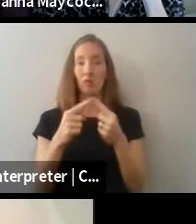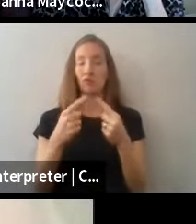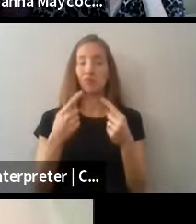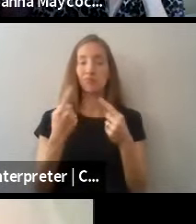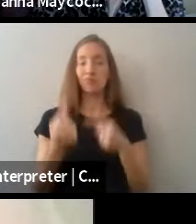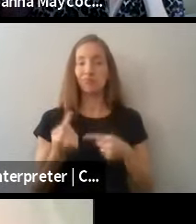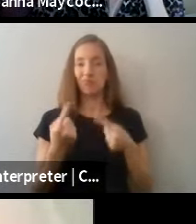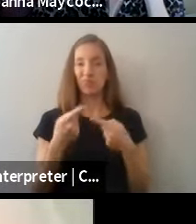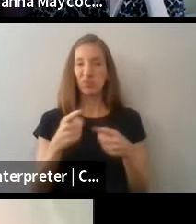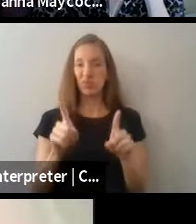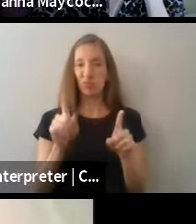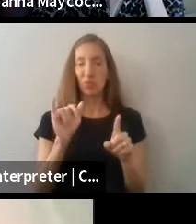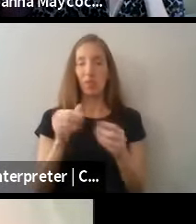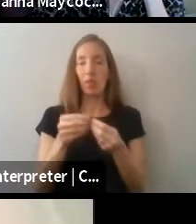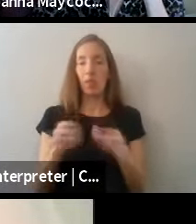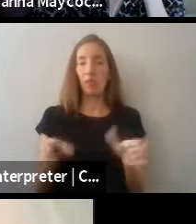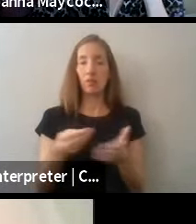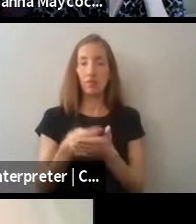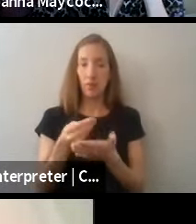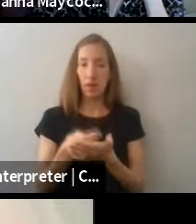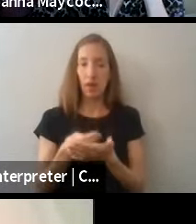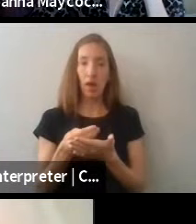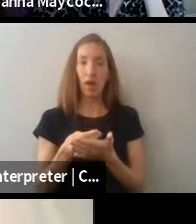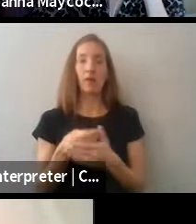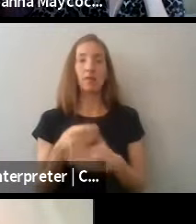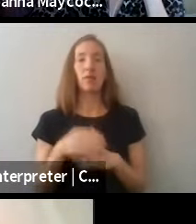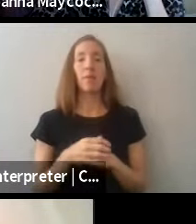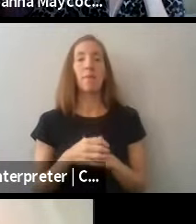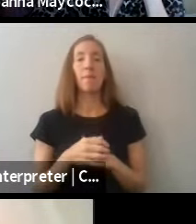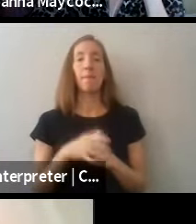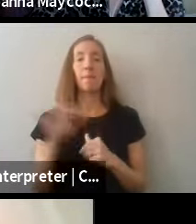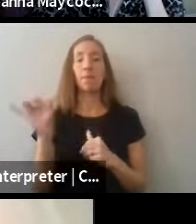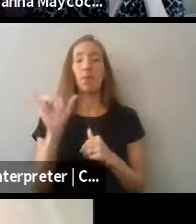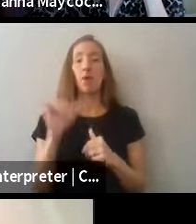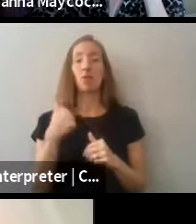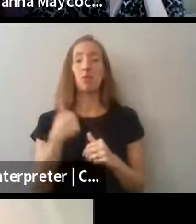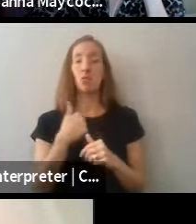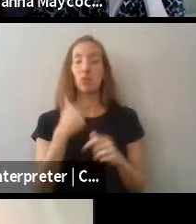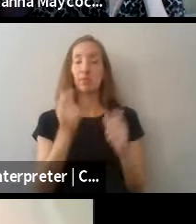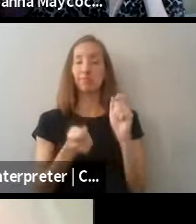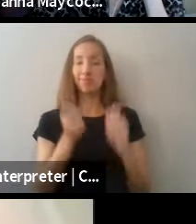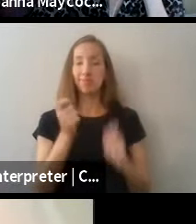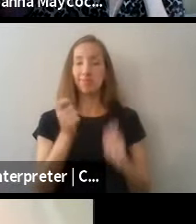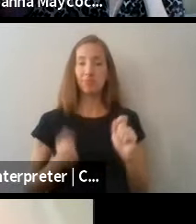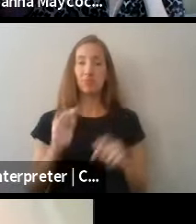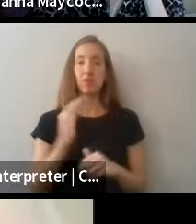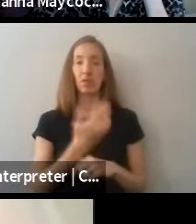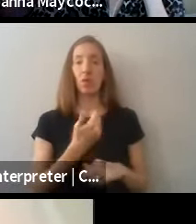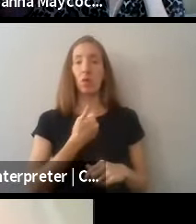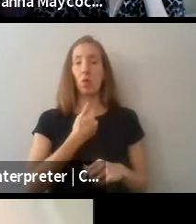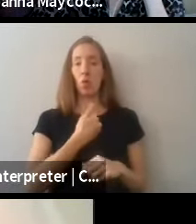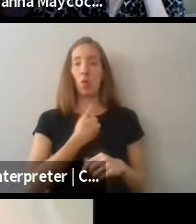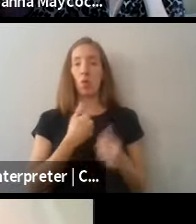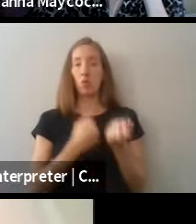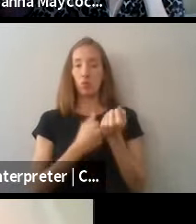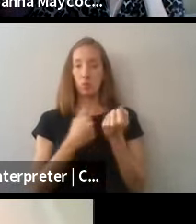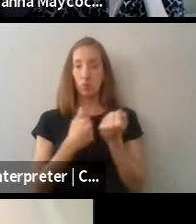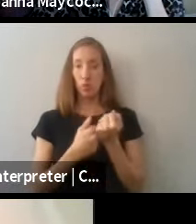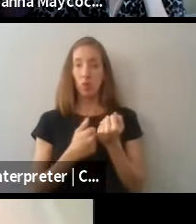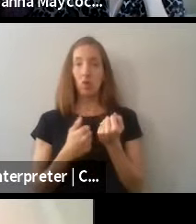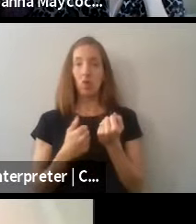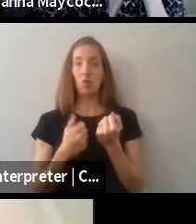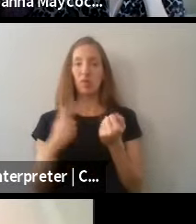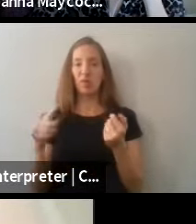etc. And we customized also our own support to this new reality.